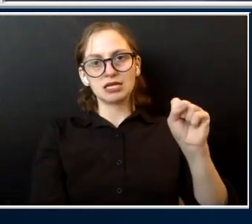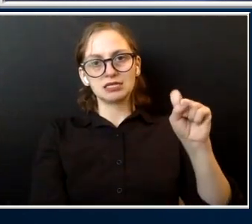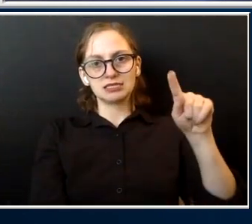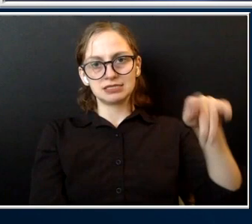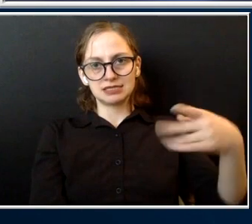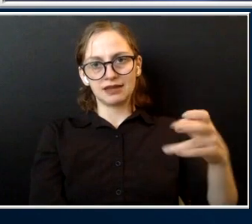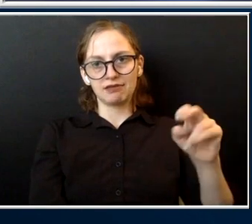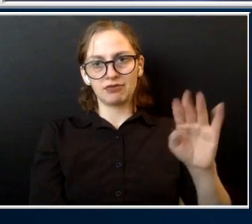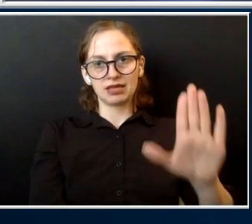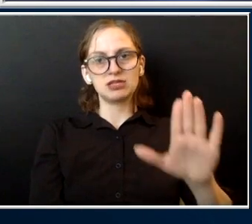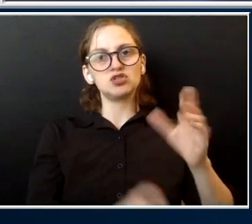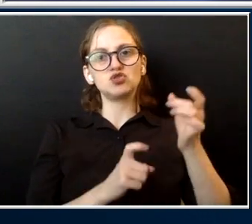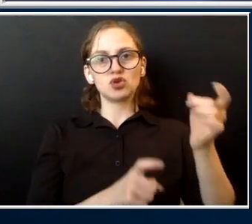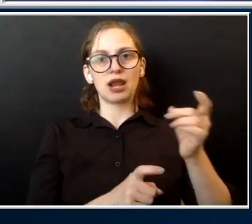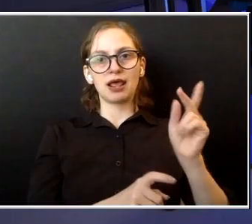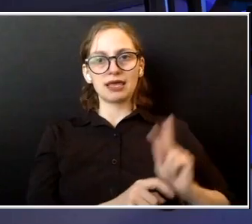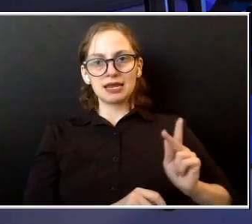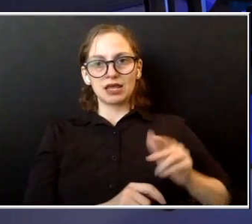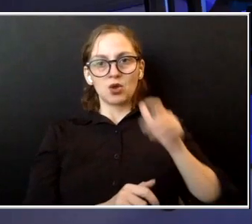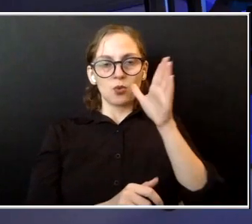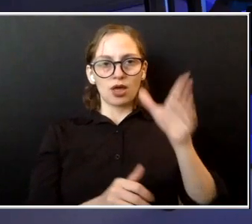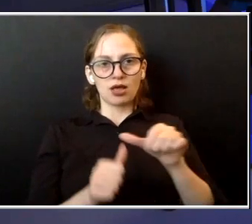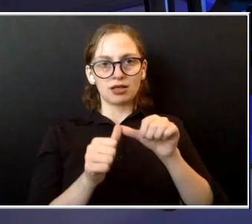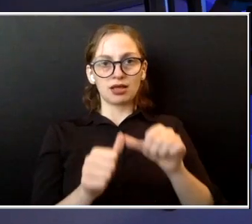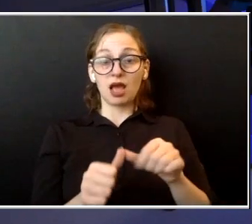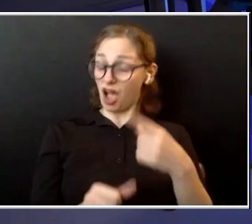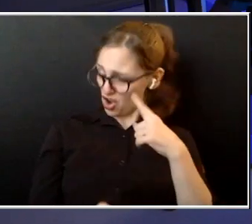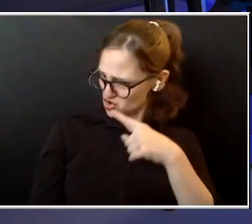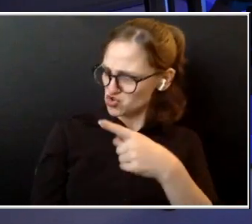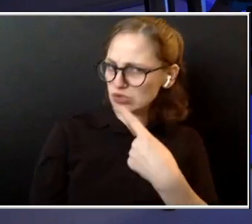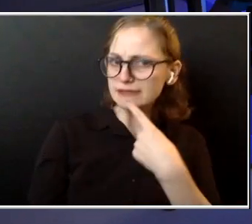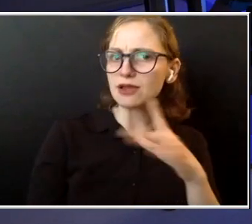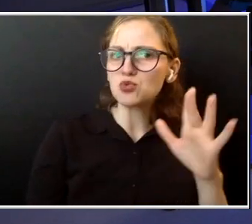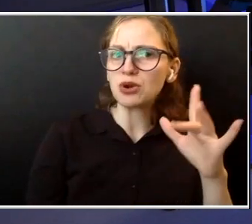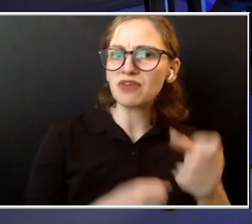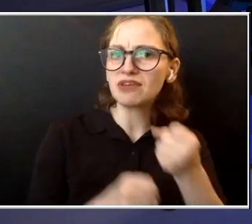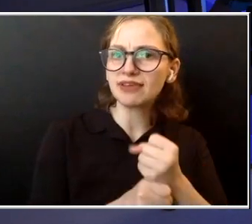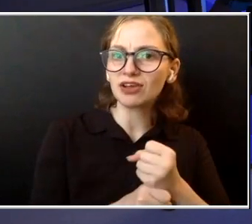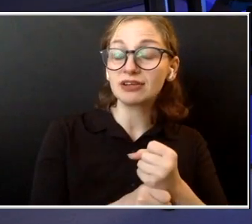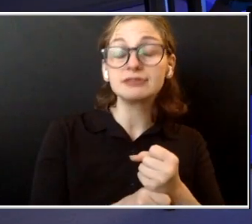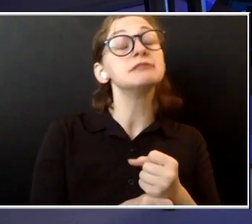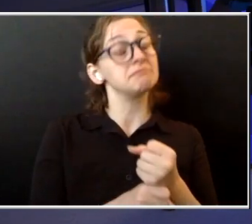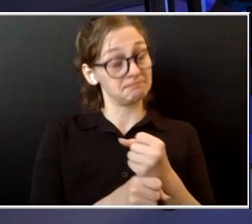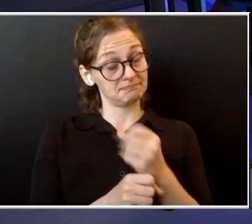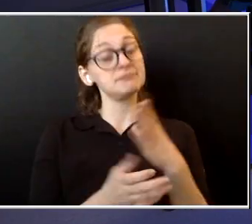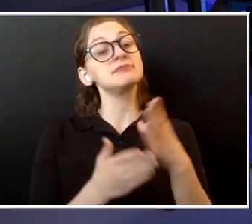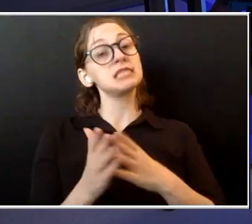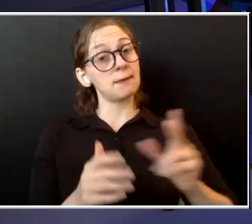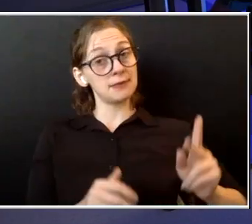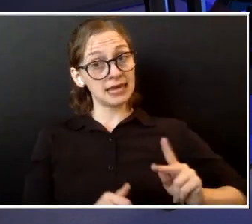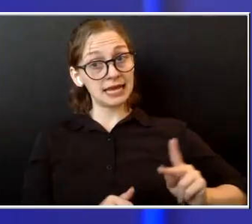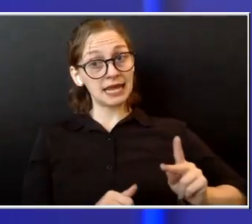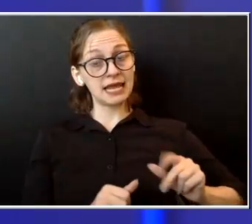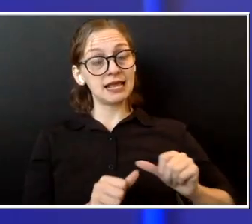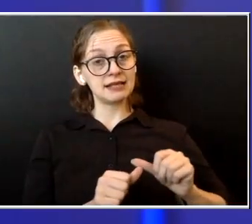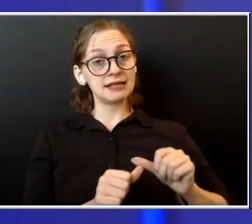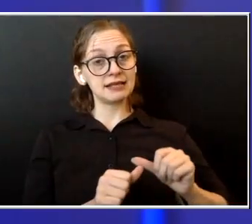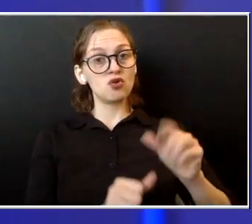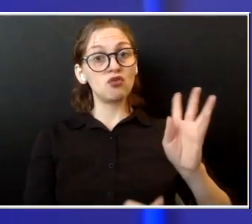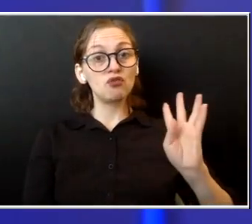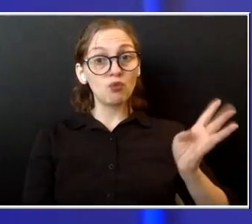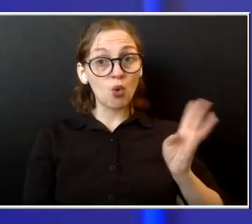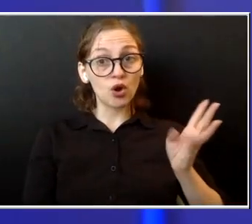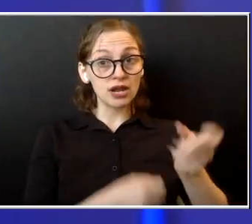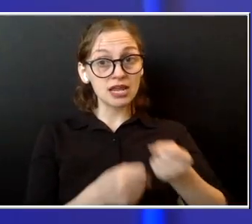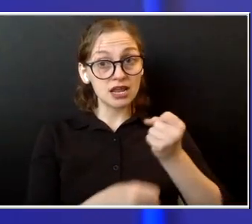now? I heard you say 25 years, man. Yeah, we've had kidneys here that have lasted 40 years from a living donor.